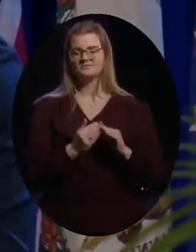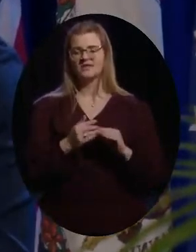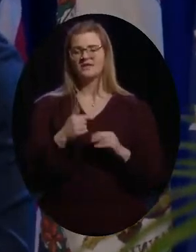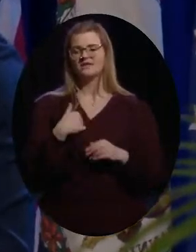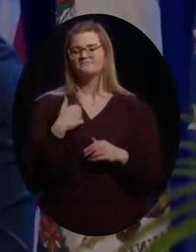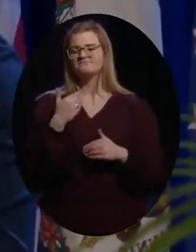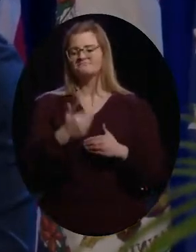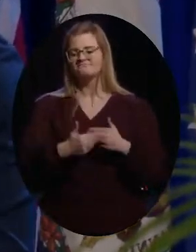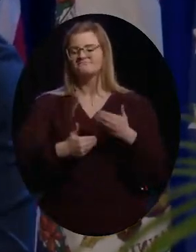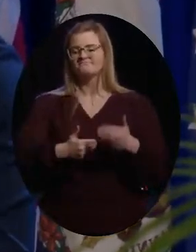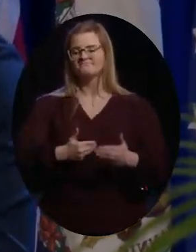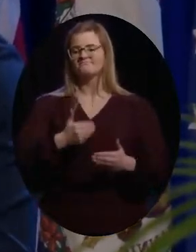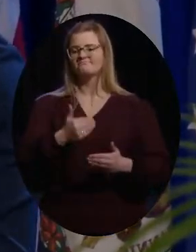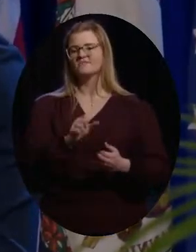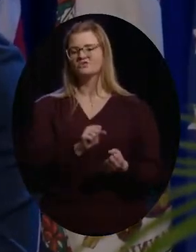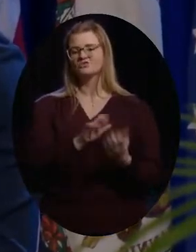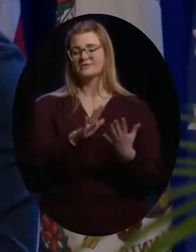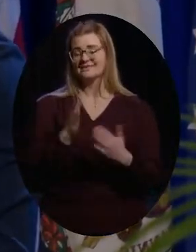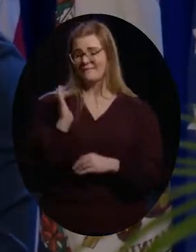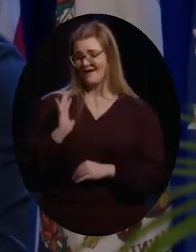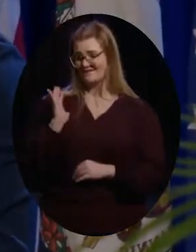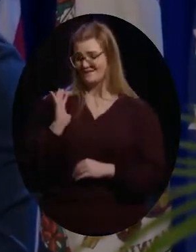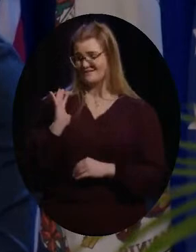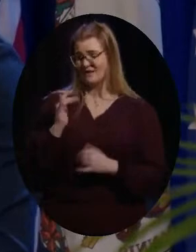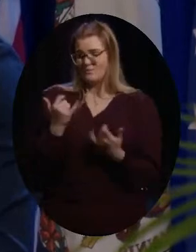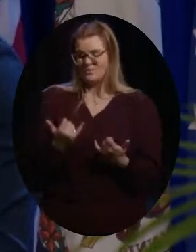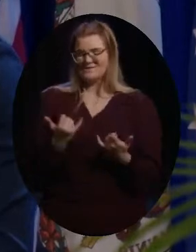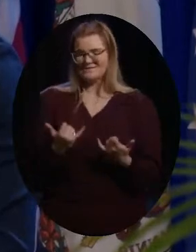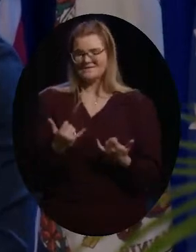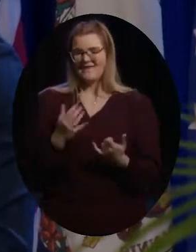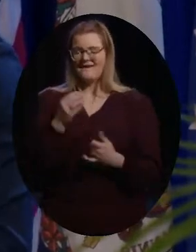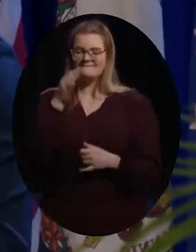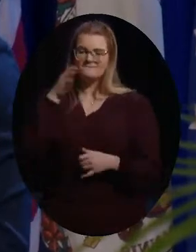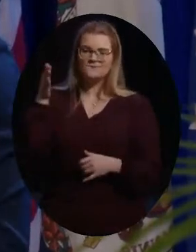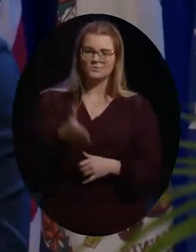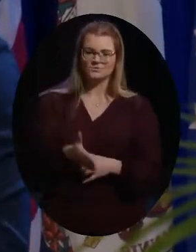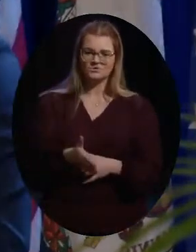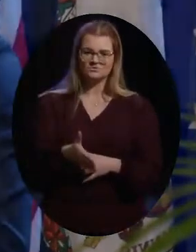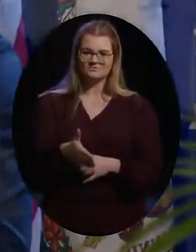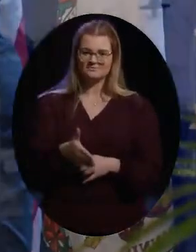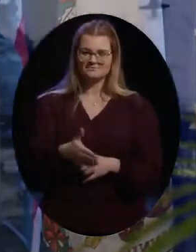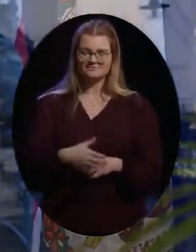decisive steps to address our past, our present, and our future.